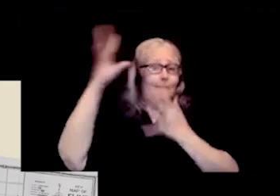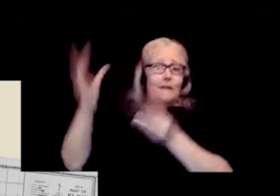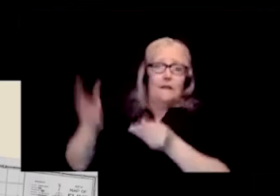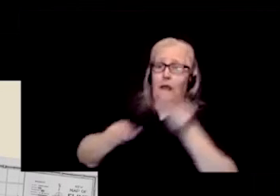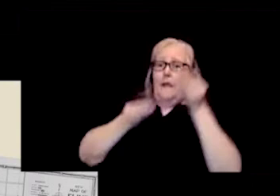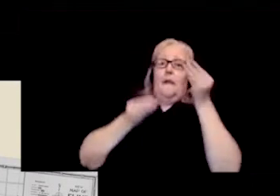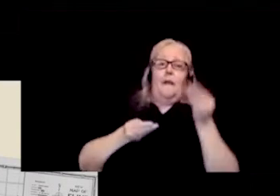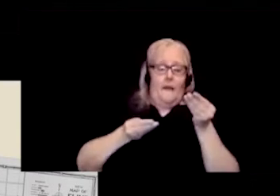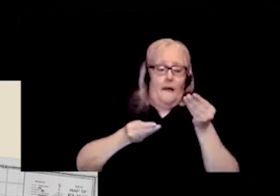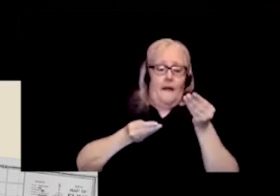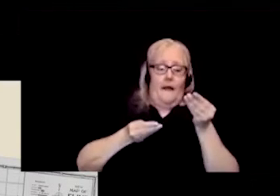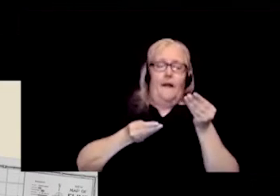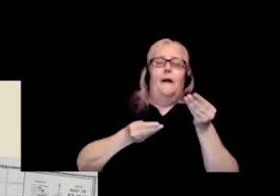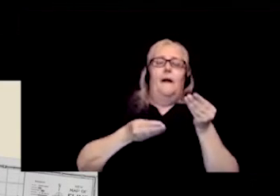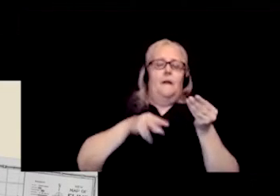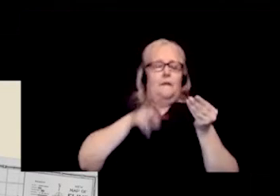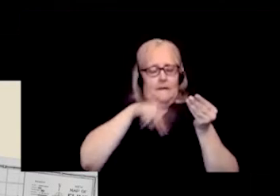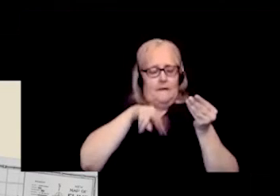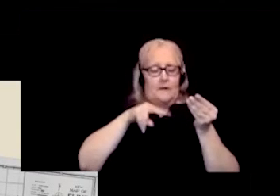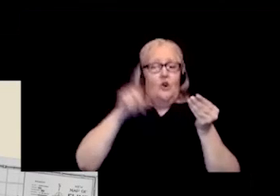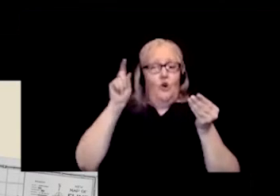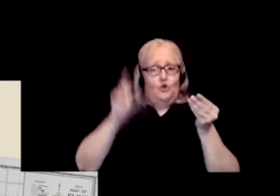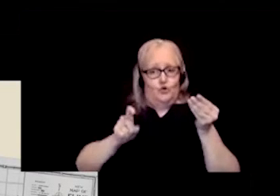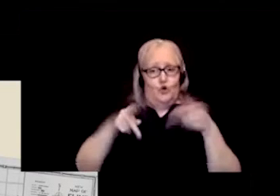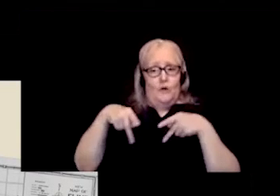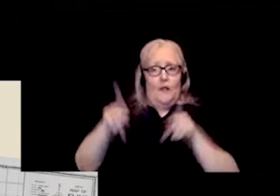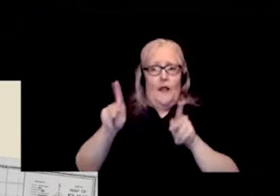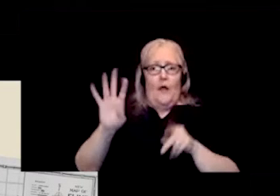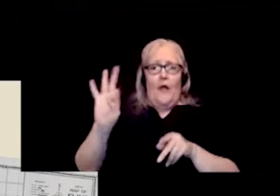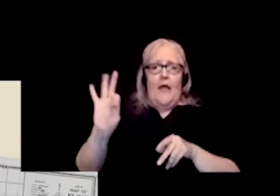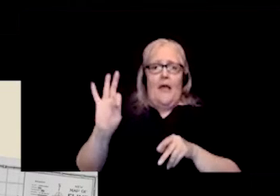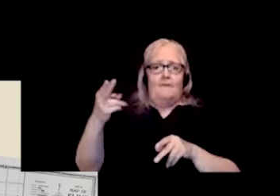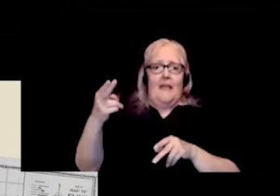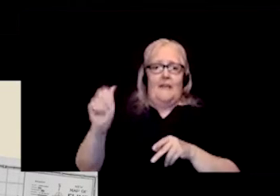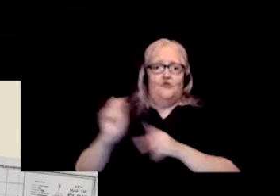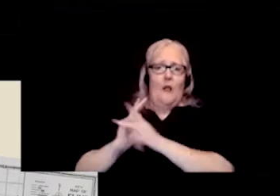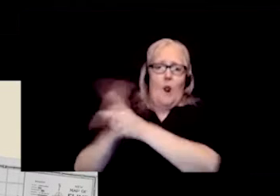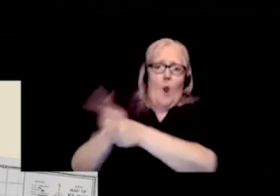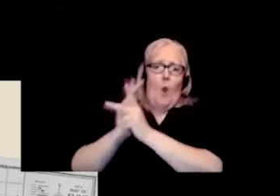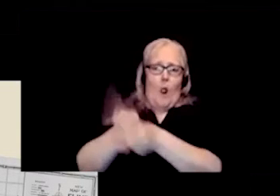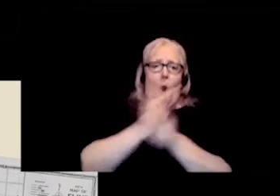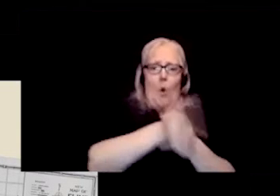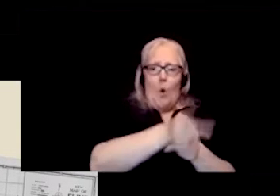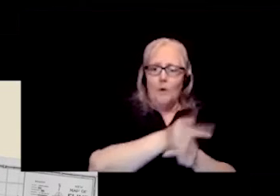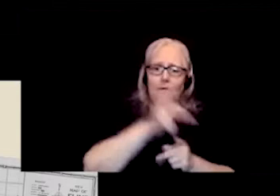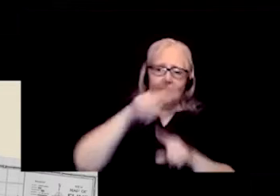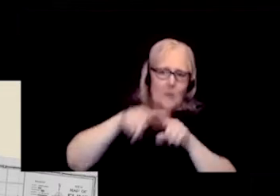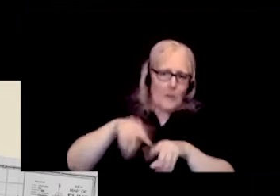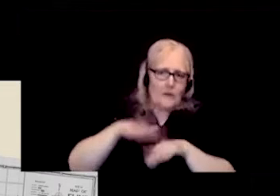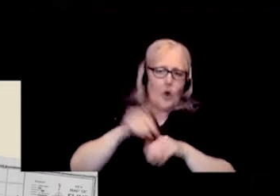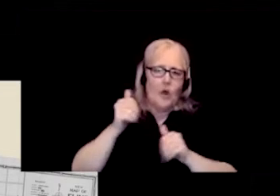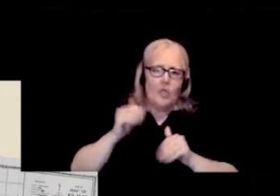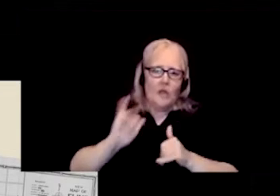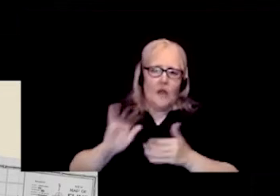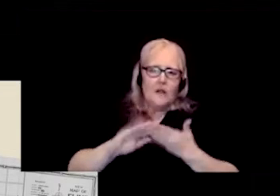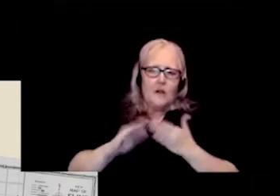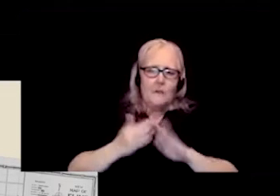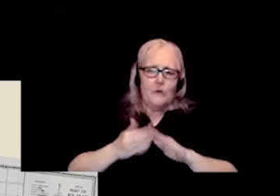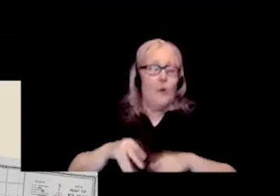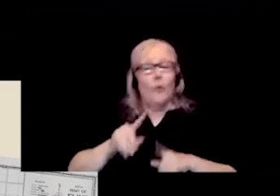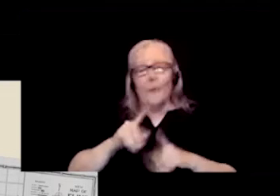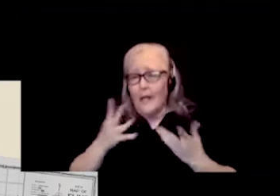to provide FHA or VA loans to certain communities. Well, as if these communities hadn't already been starved